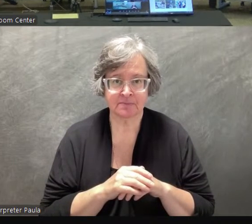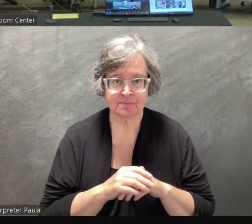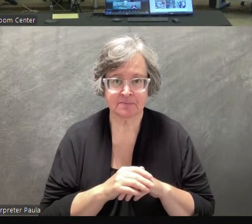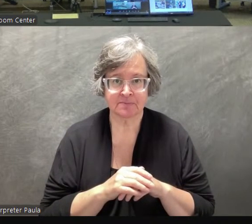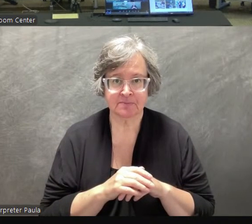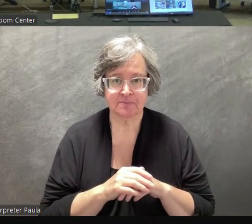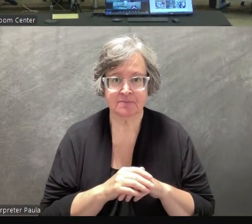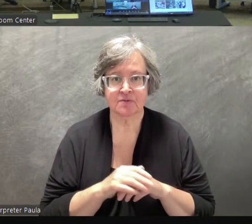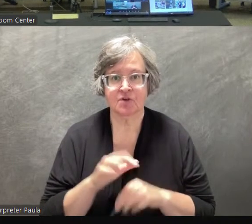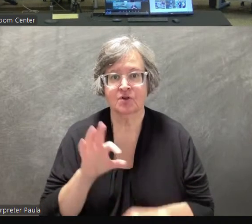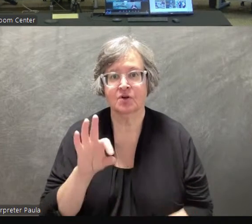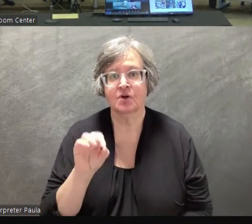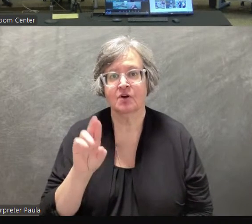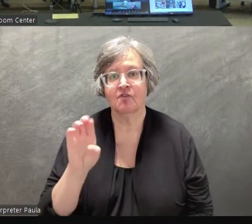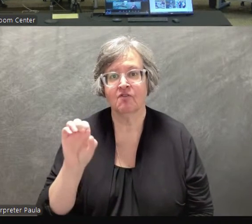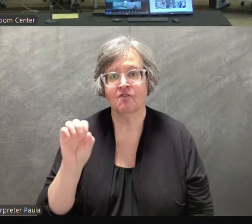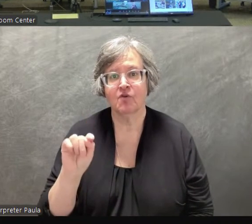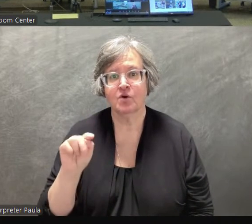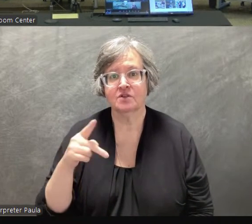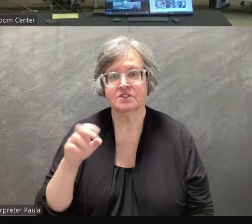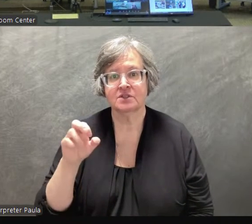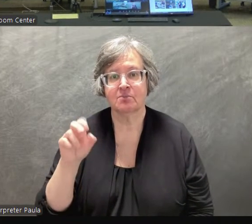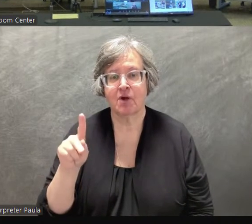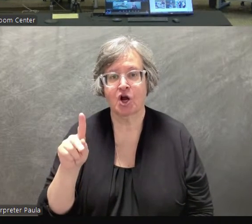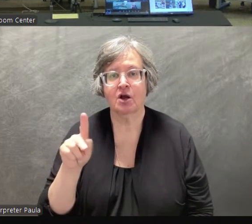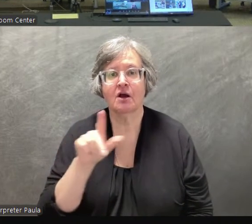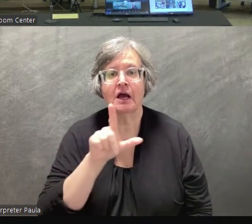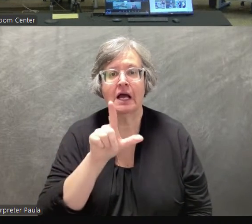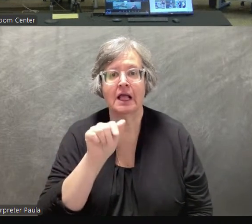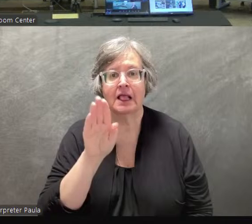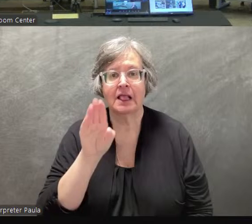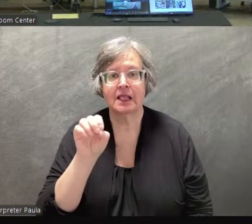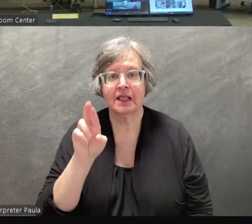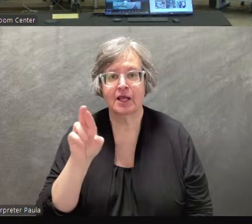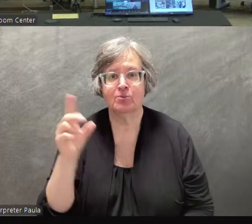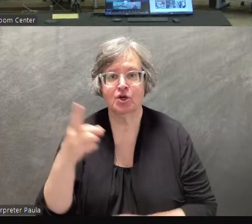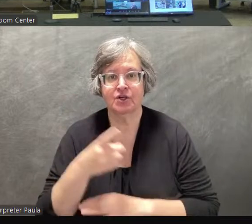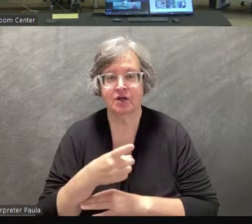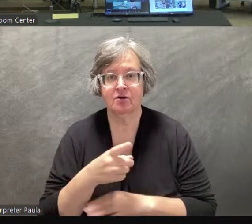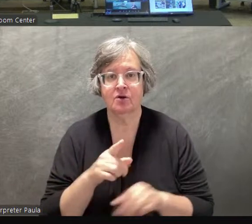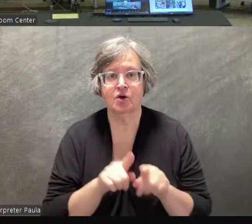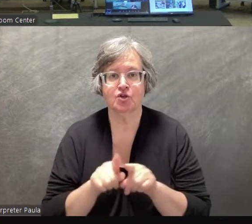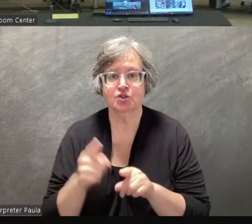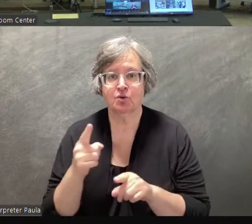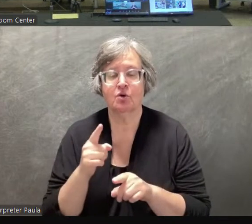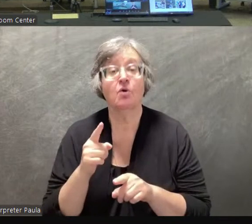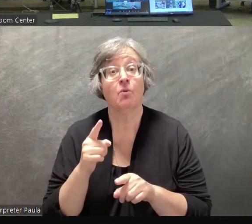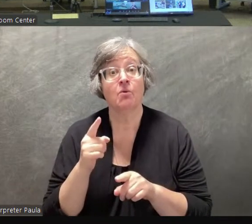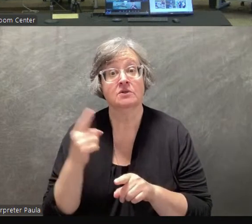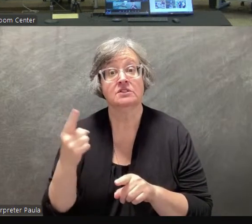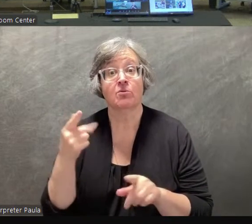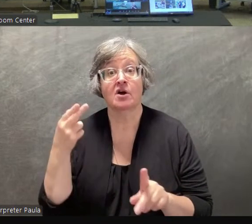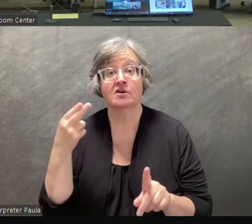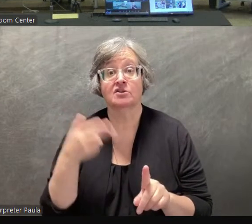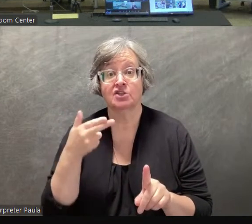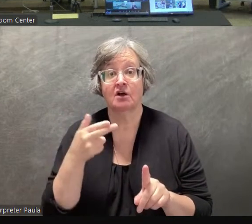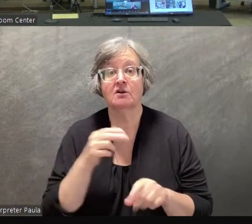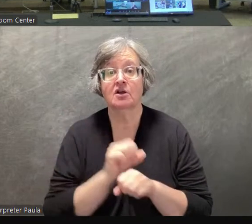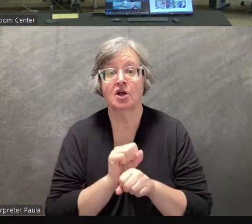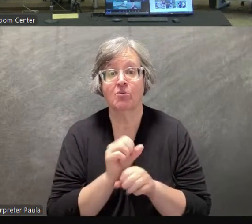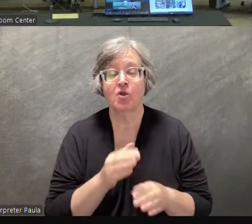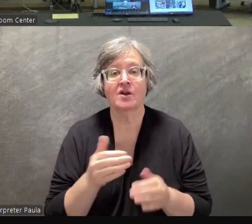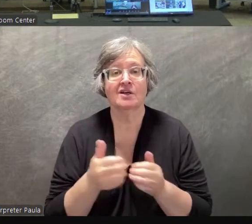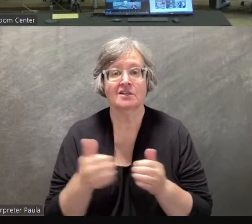in Forest Park on Labor Day. Additionally, one of our employees was shot and injured in a separate incident that